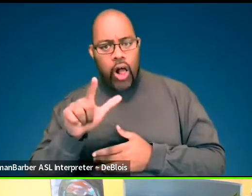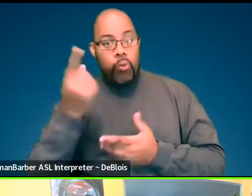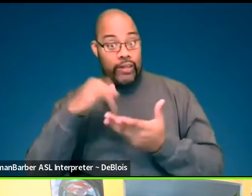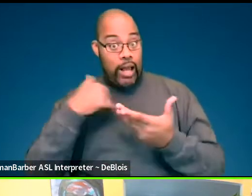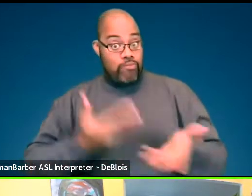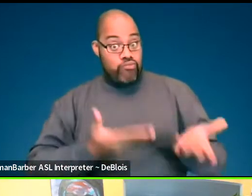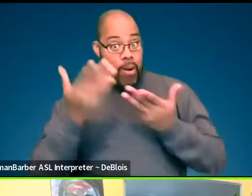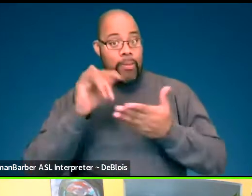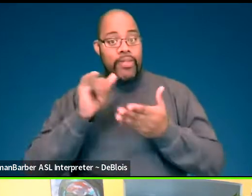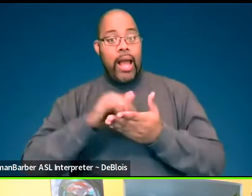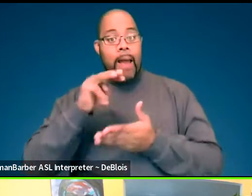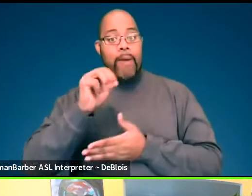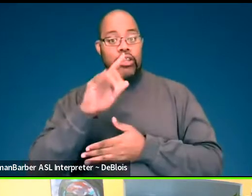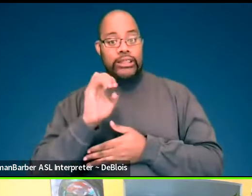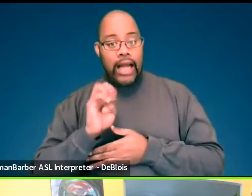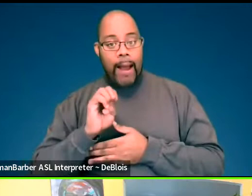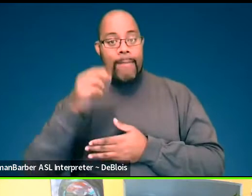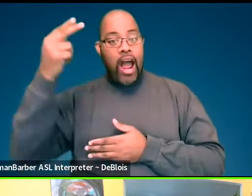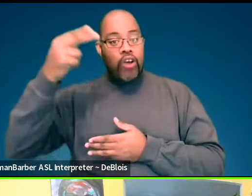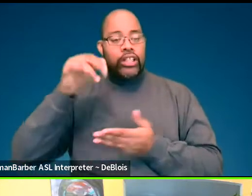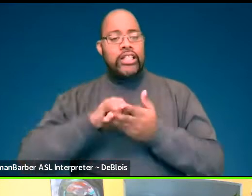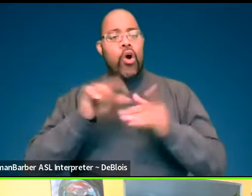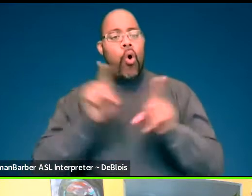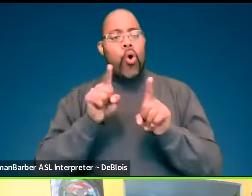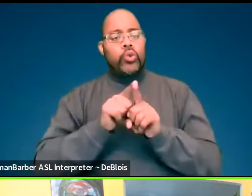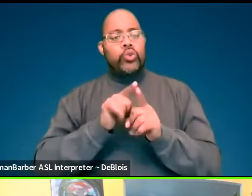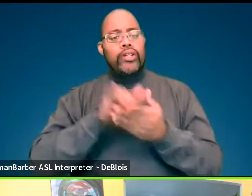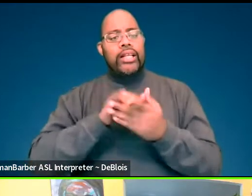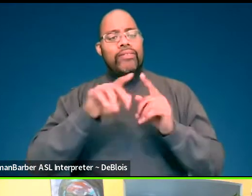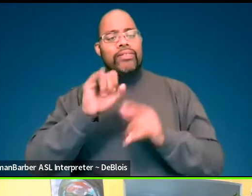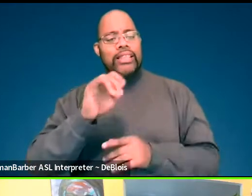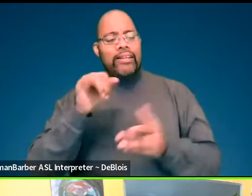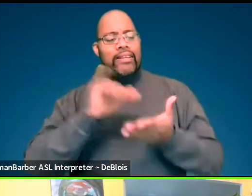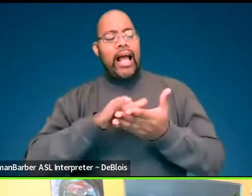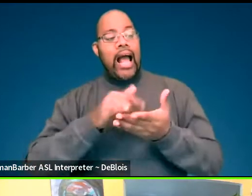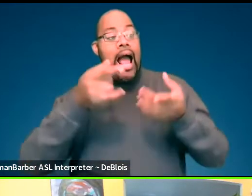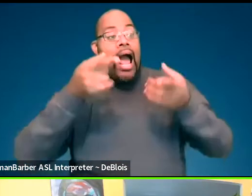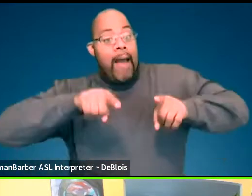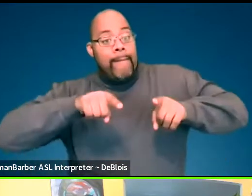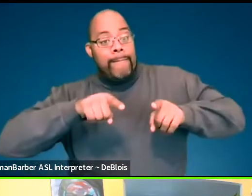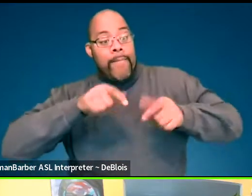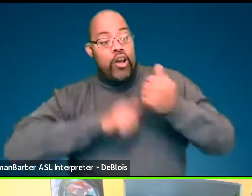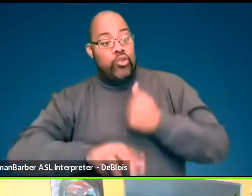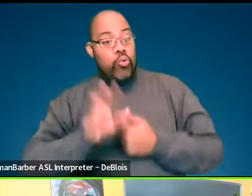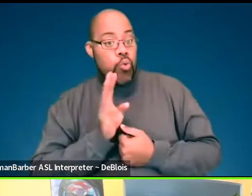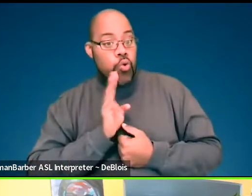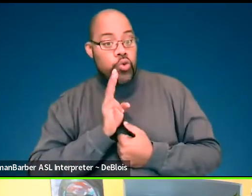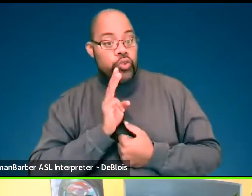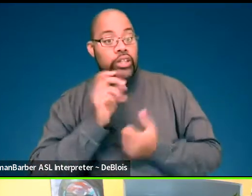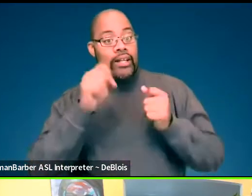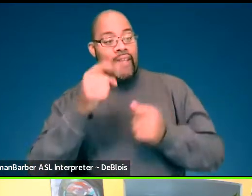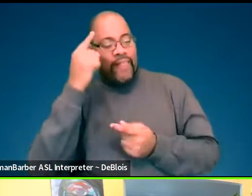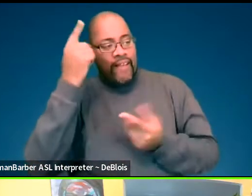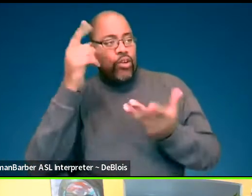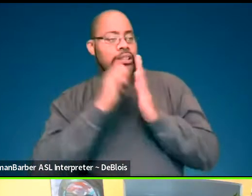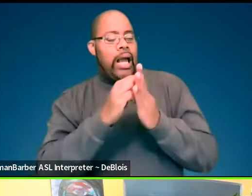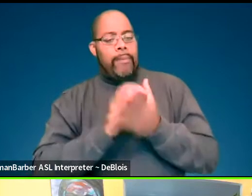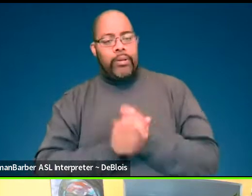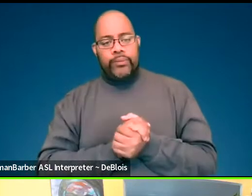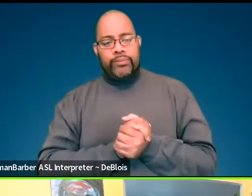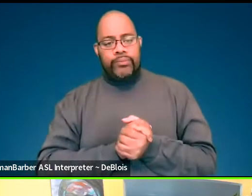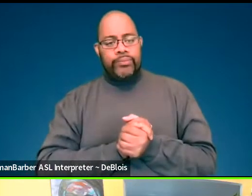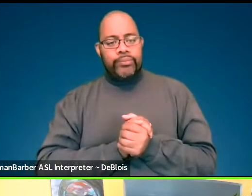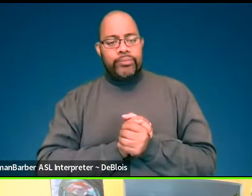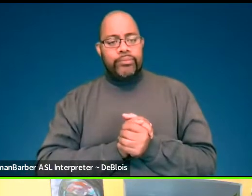also maritime heritage are also these archaeological sites that happen to be underwater. So you can think, for instance,